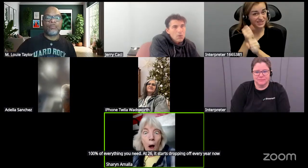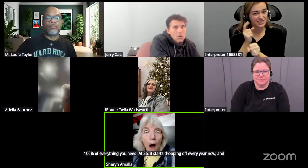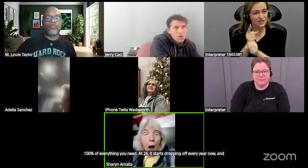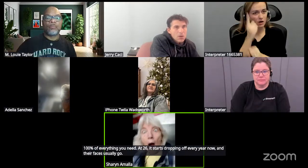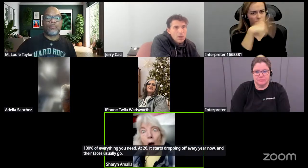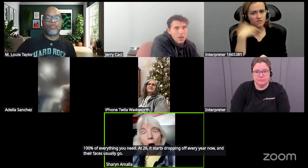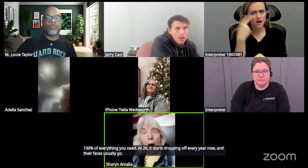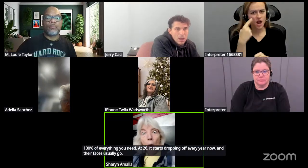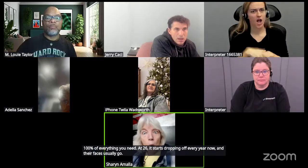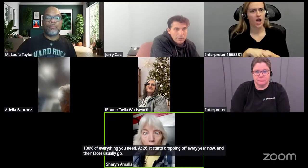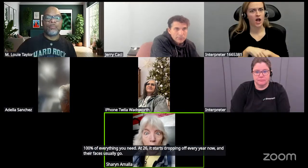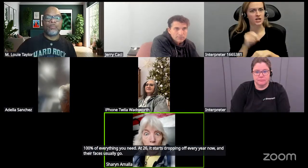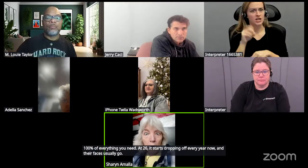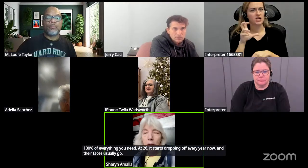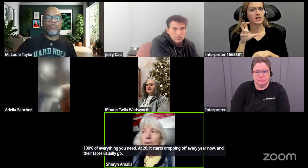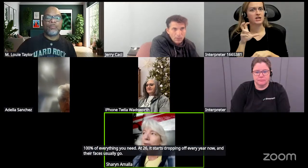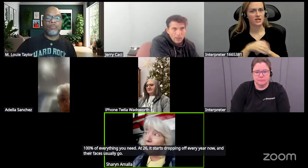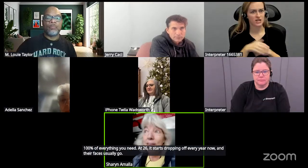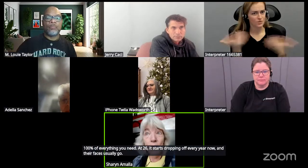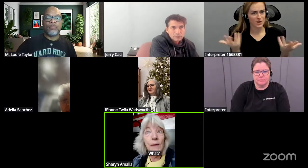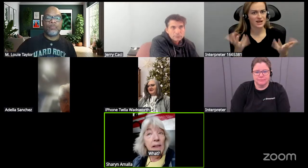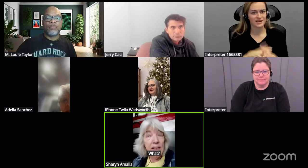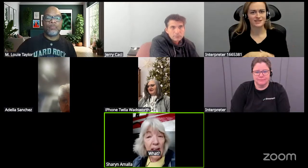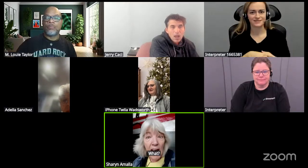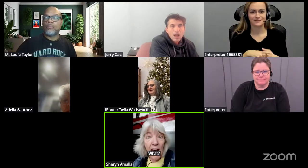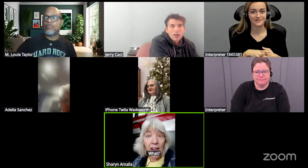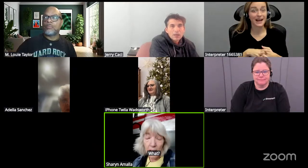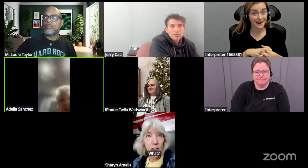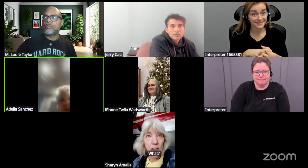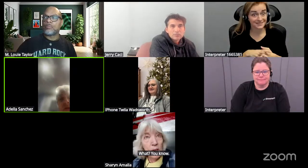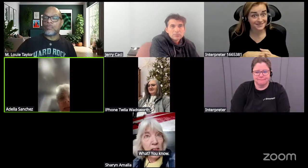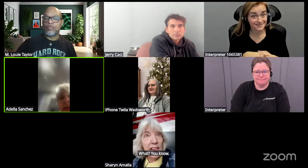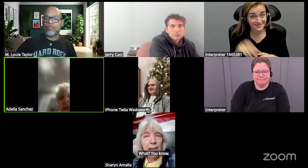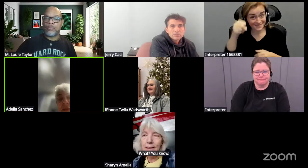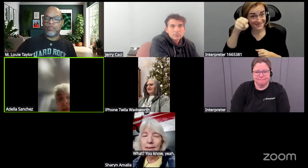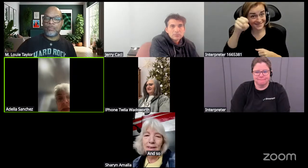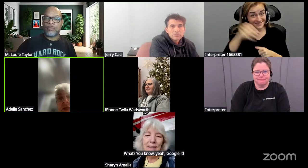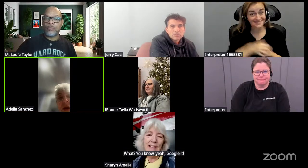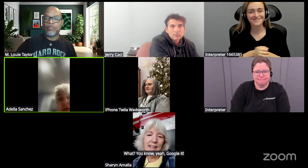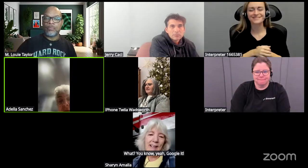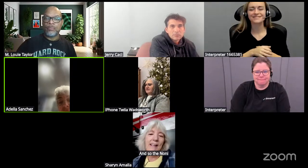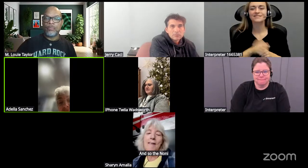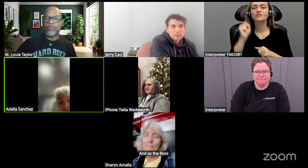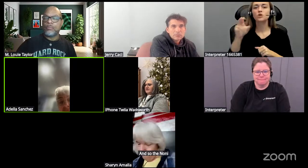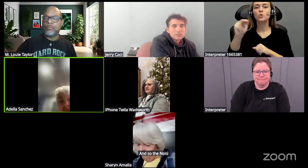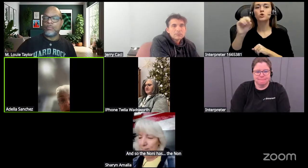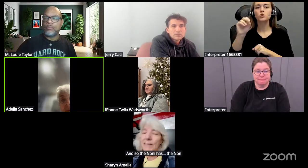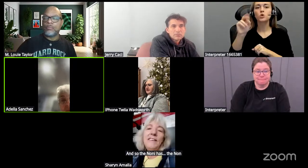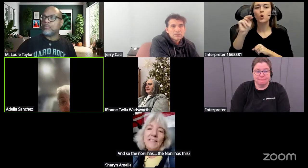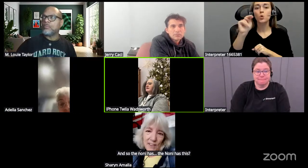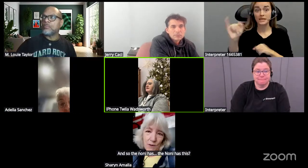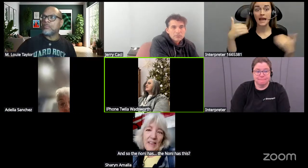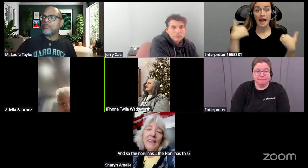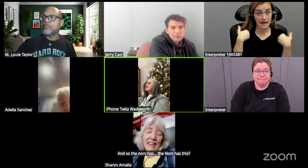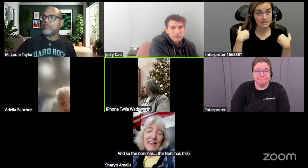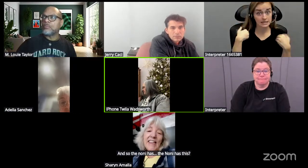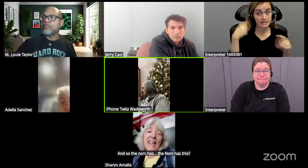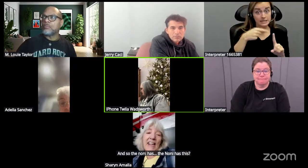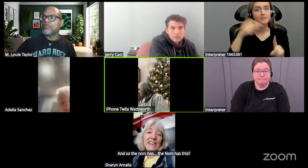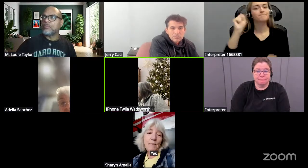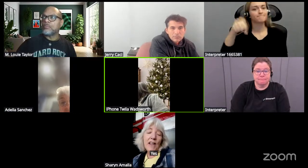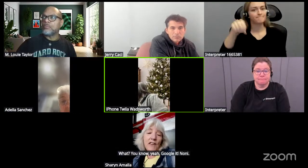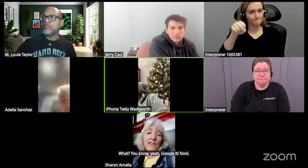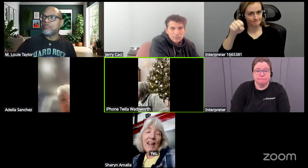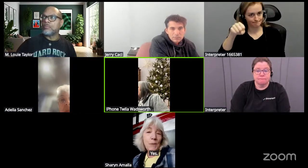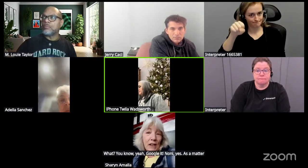go, "What?" You know, And yeah, so Google it. the noni has this. Yes. Noni, yes.